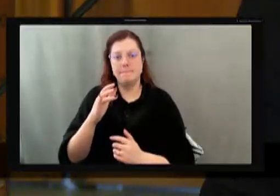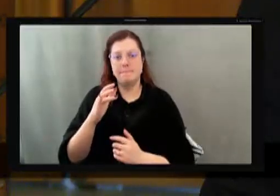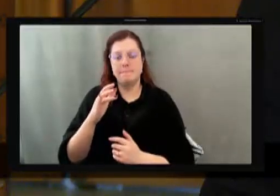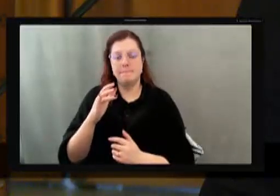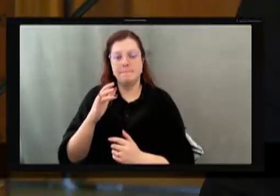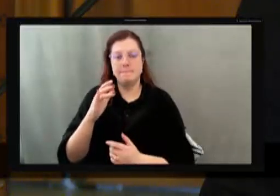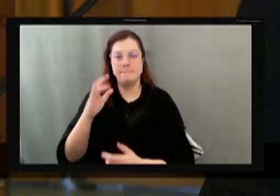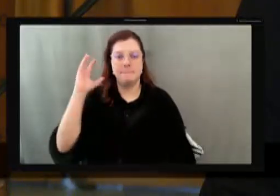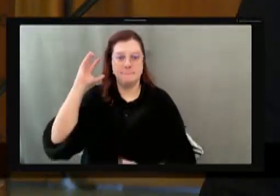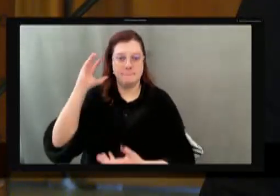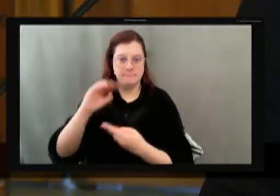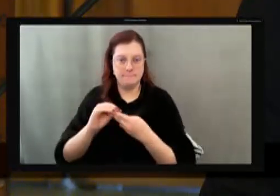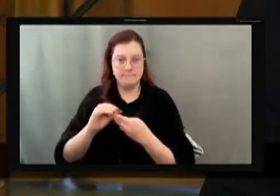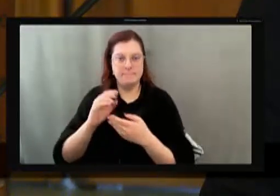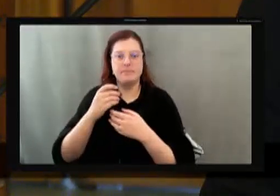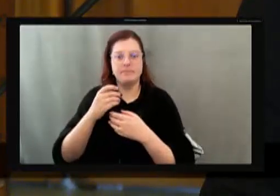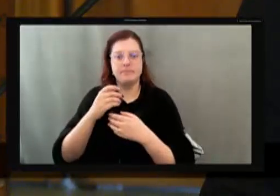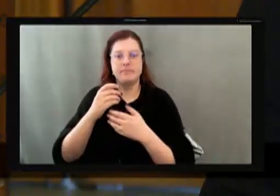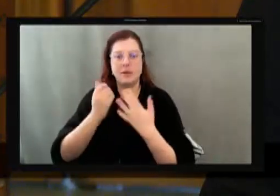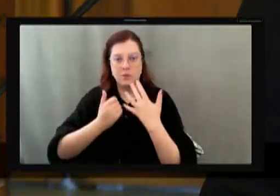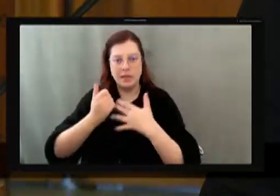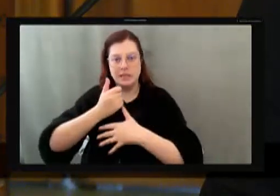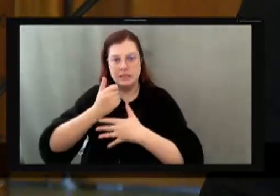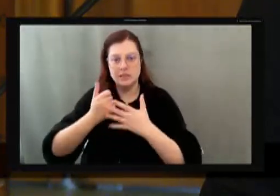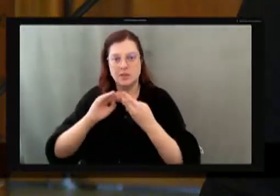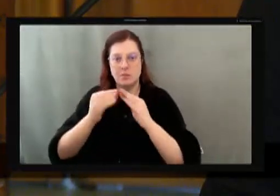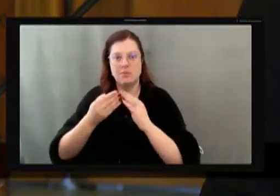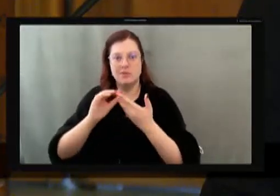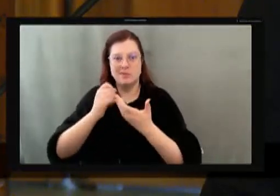create a quantitative ranking, a numerical ranking,